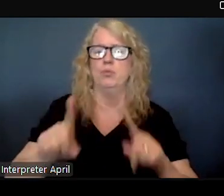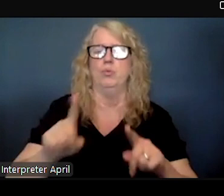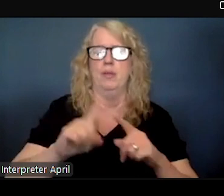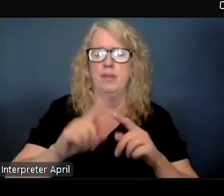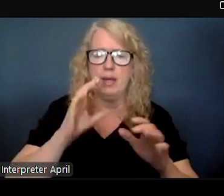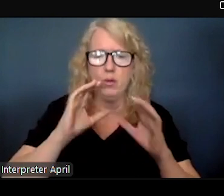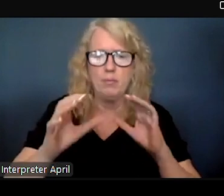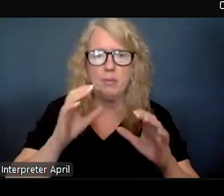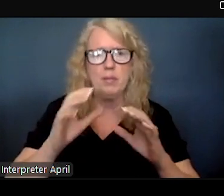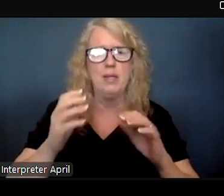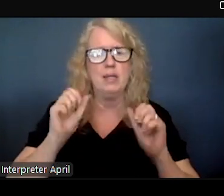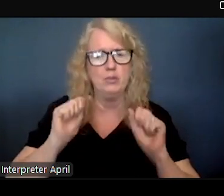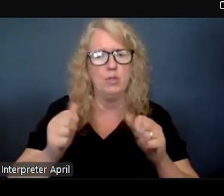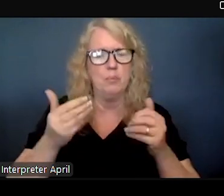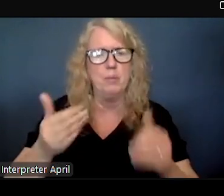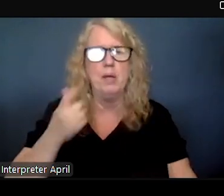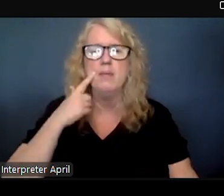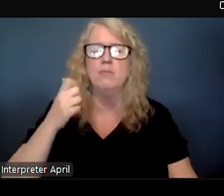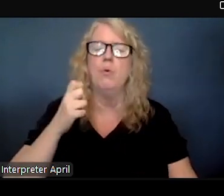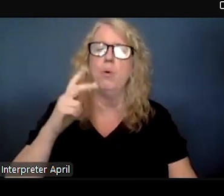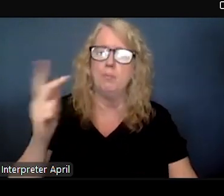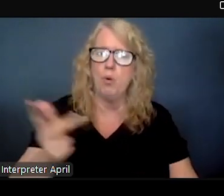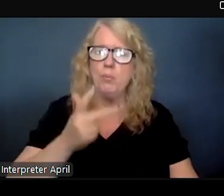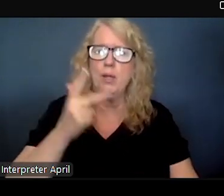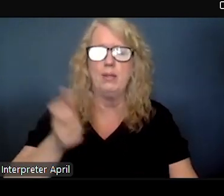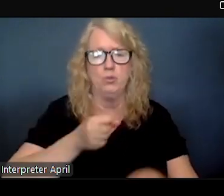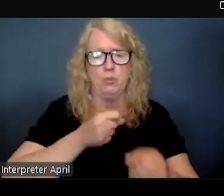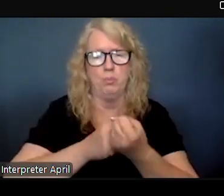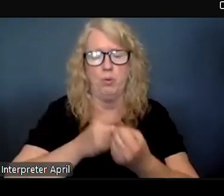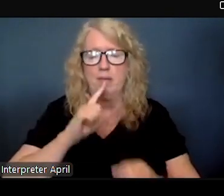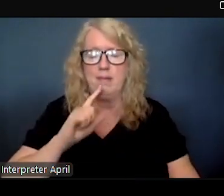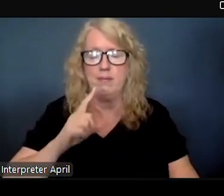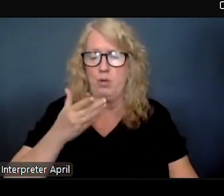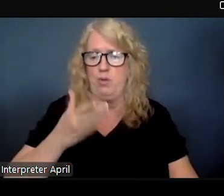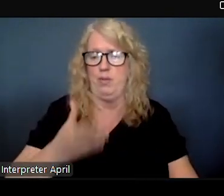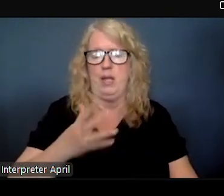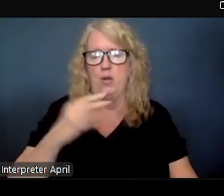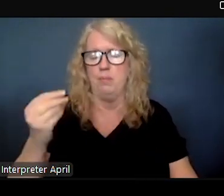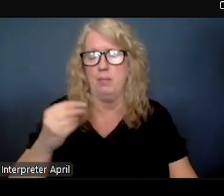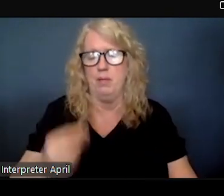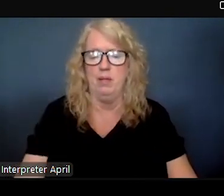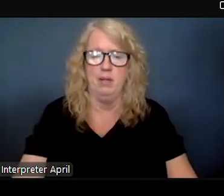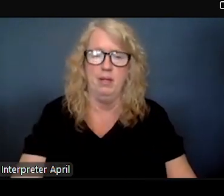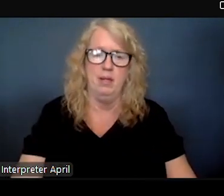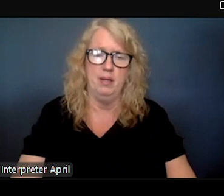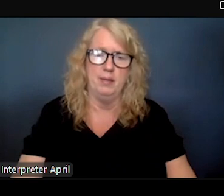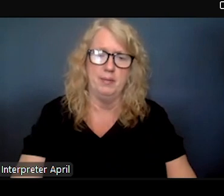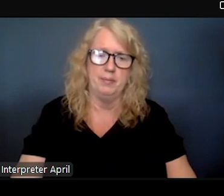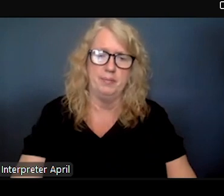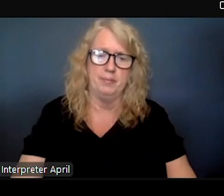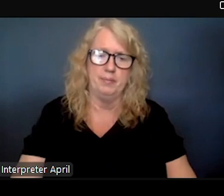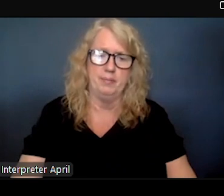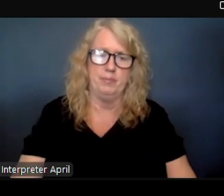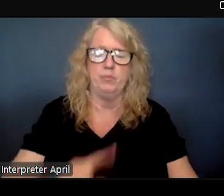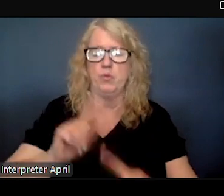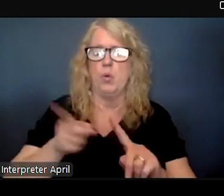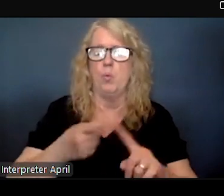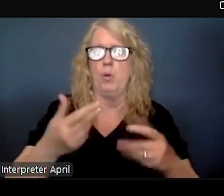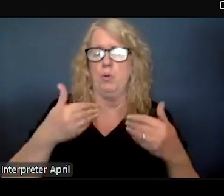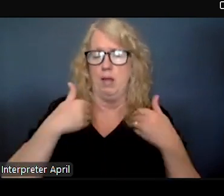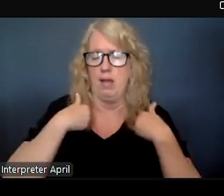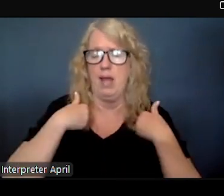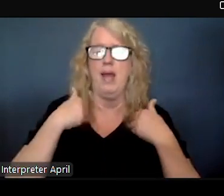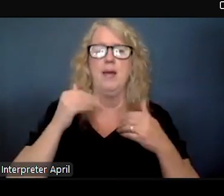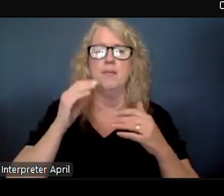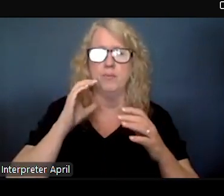conversation, like let's mobilize those supports if there are there, but maybe not present. So when we're having those